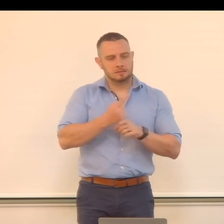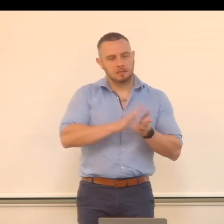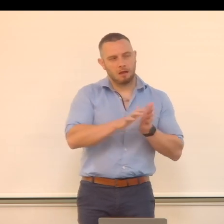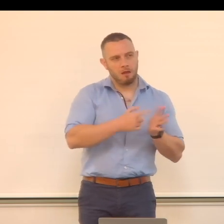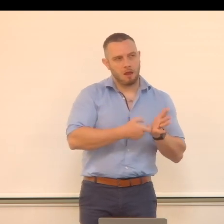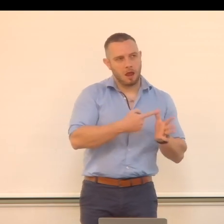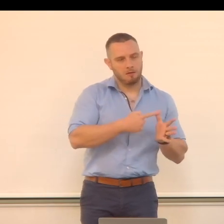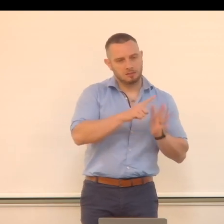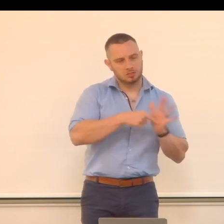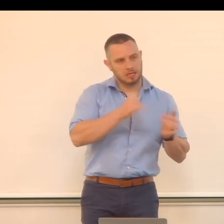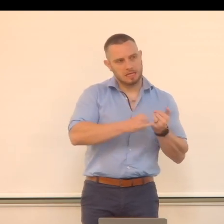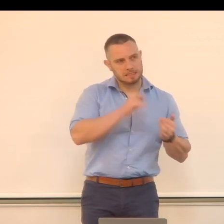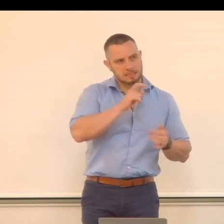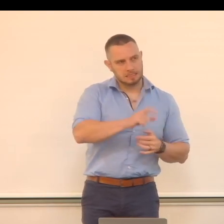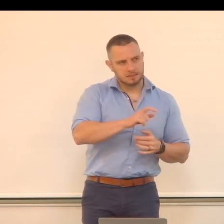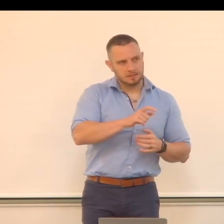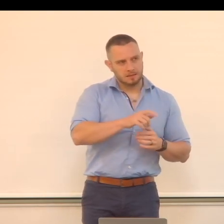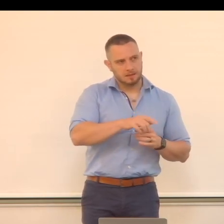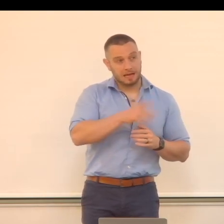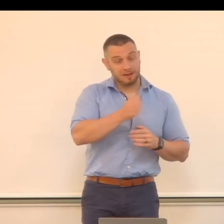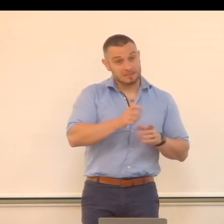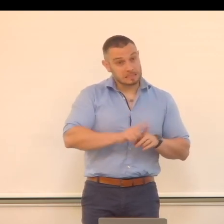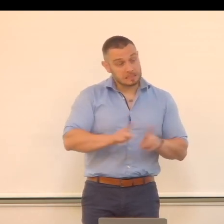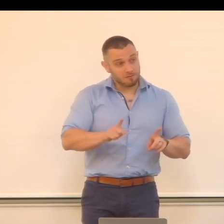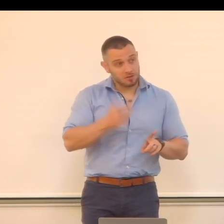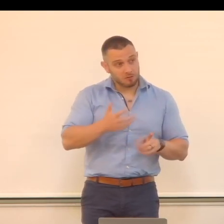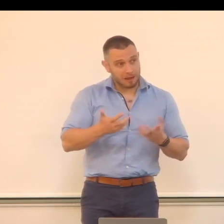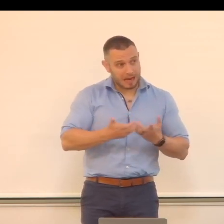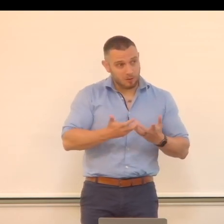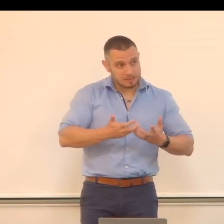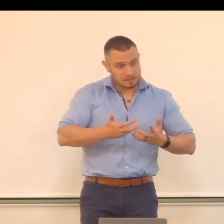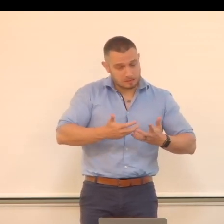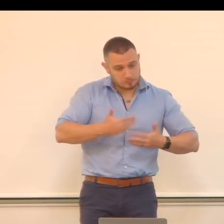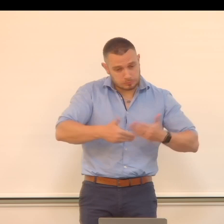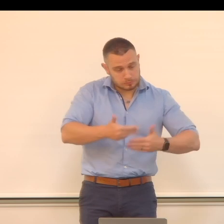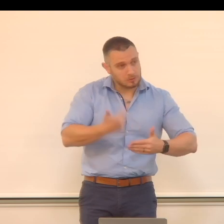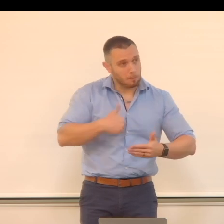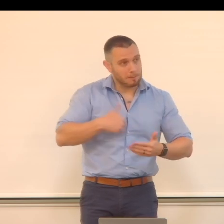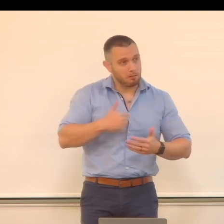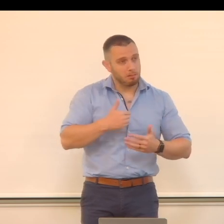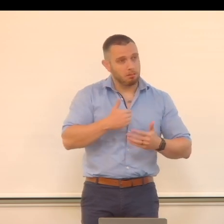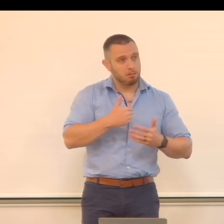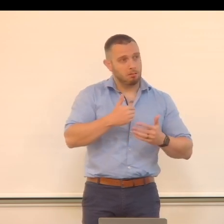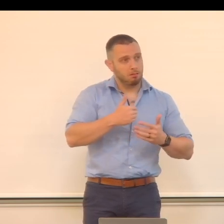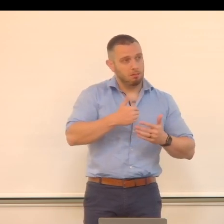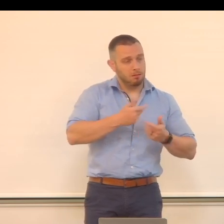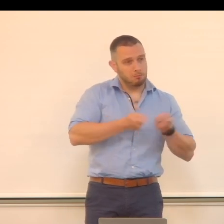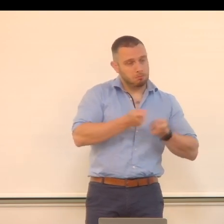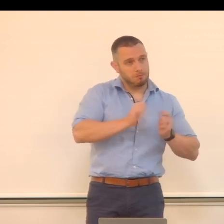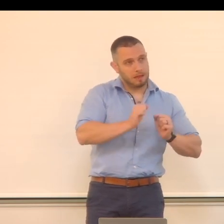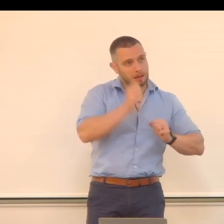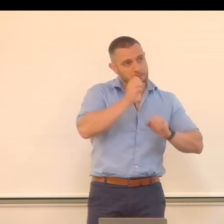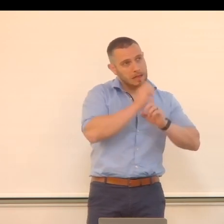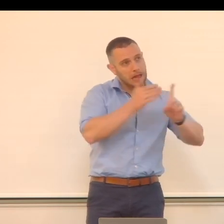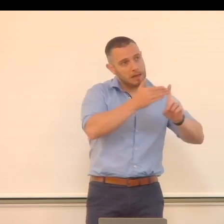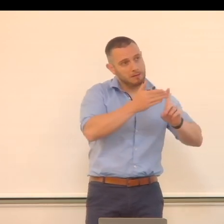within JSC, is there any difference in the way it's run or the mindset behind the people running it versus, for example, MDRS? And